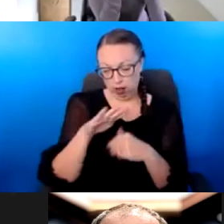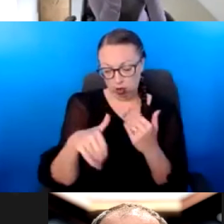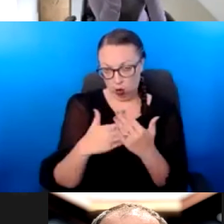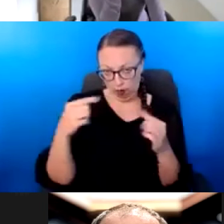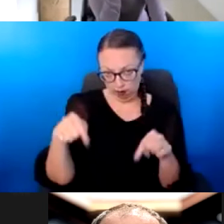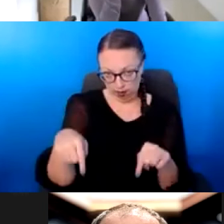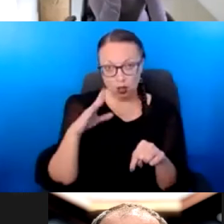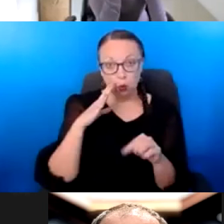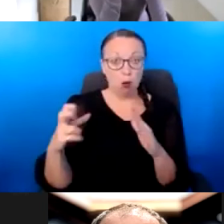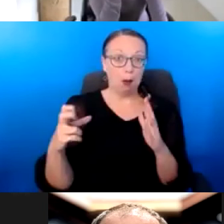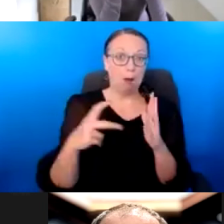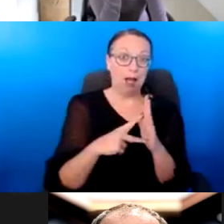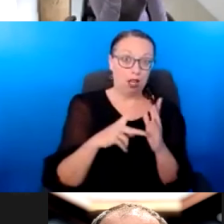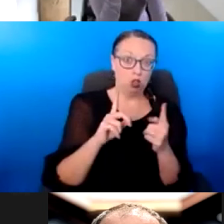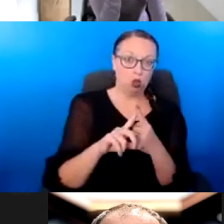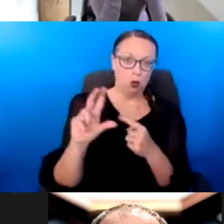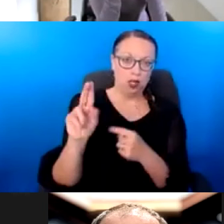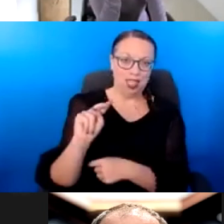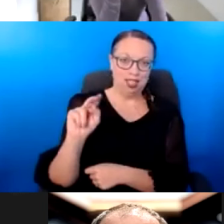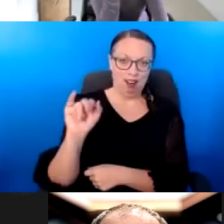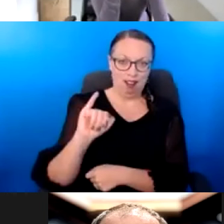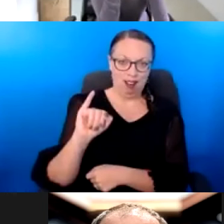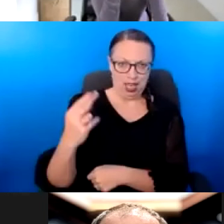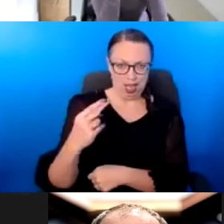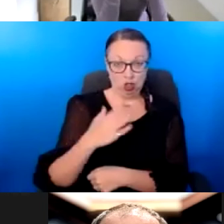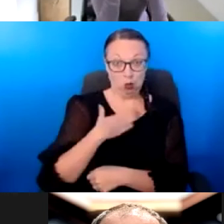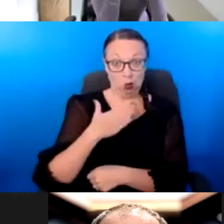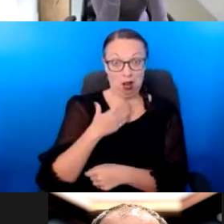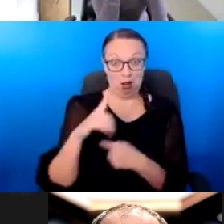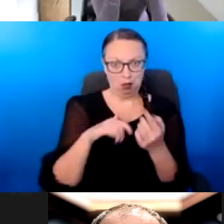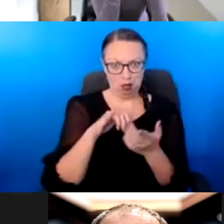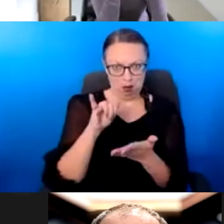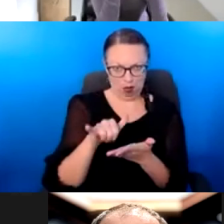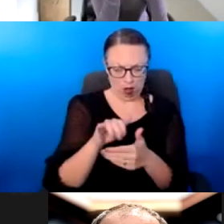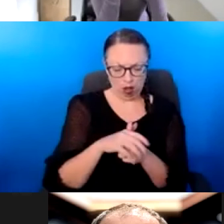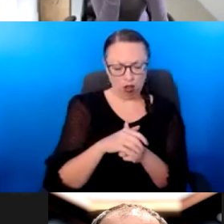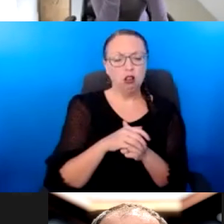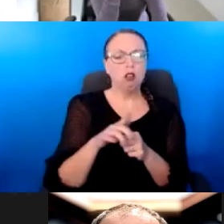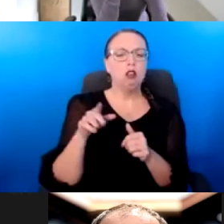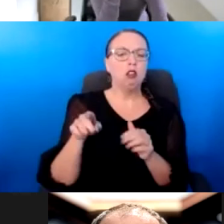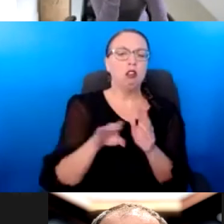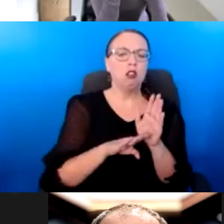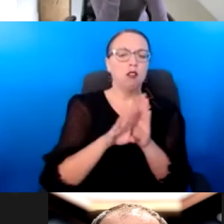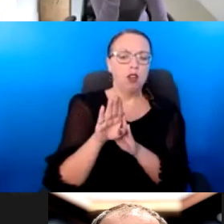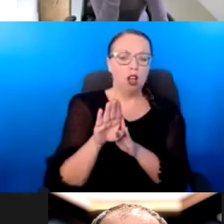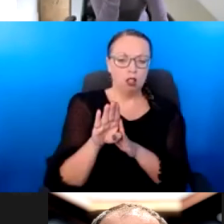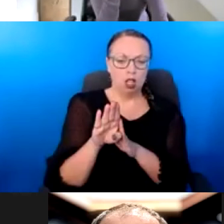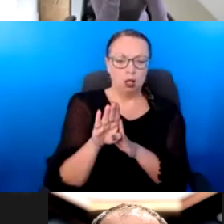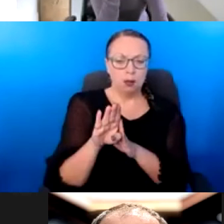back to the NIH, we're very happy about that, has developed